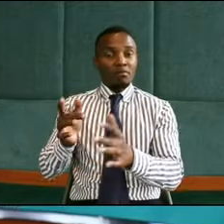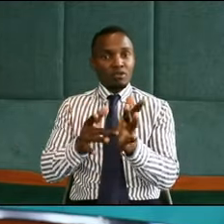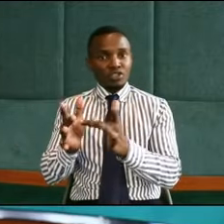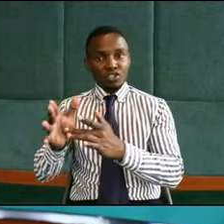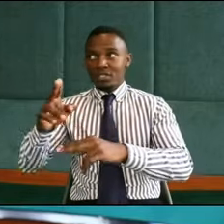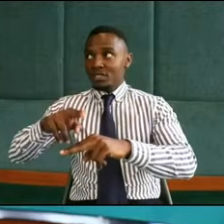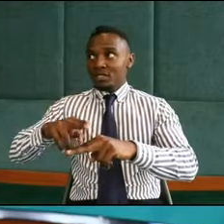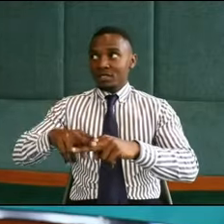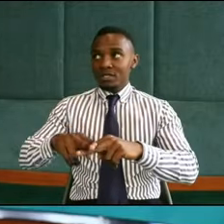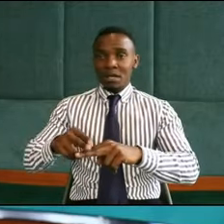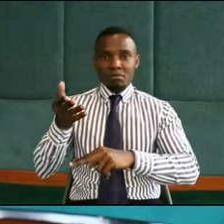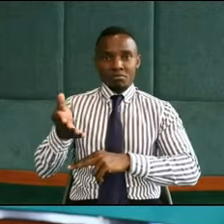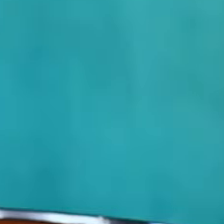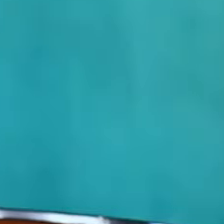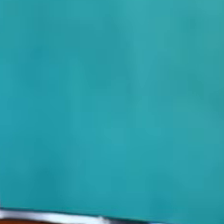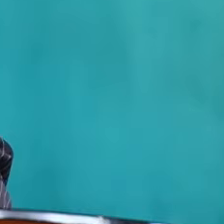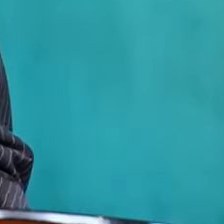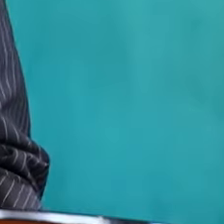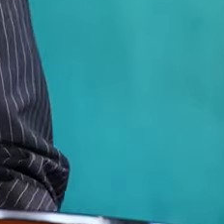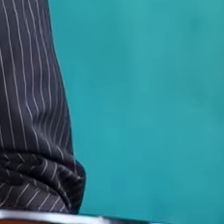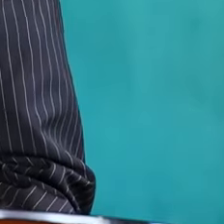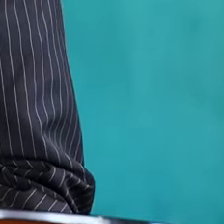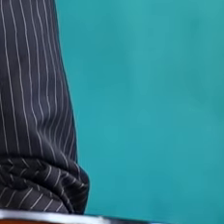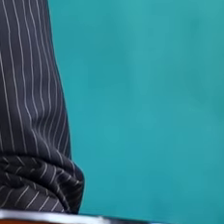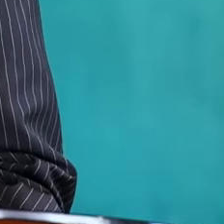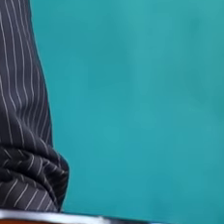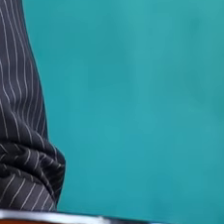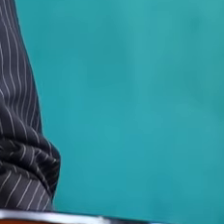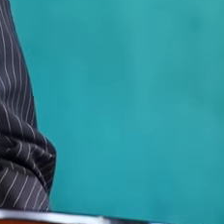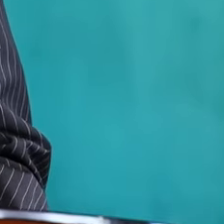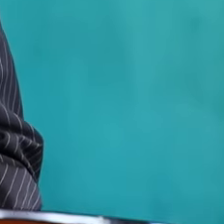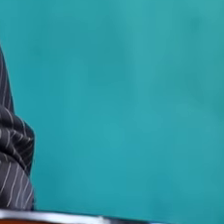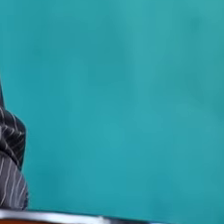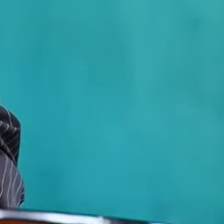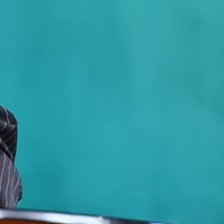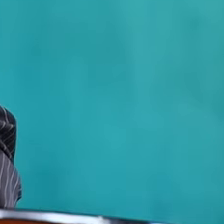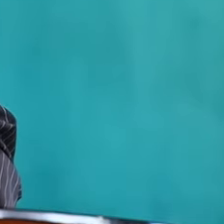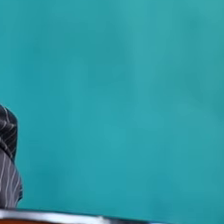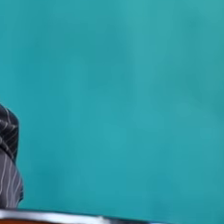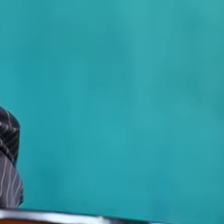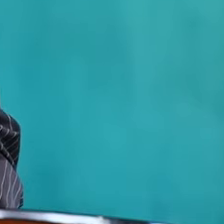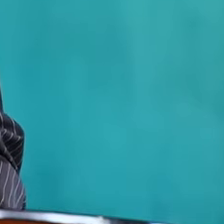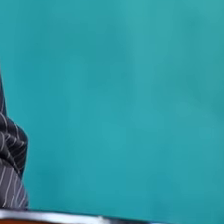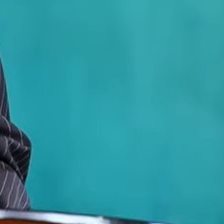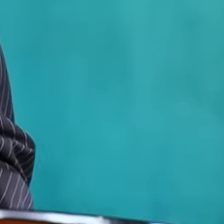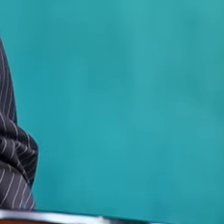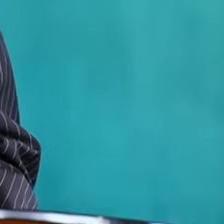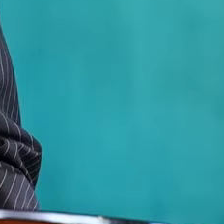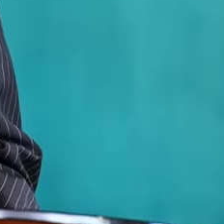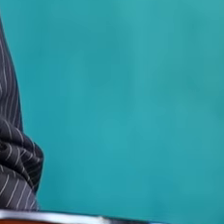the meal." And verses 8 says, "But when his disciples saw it, they